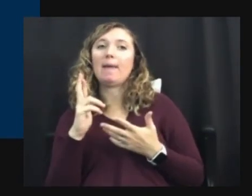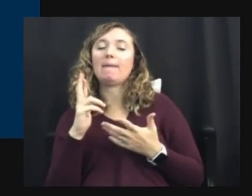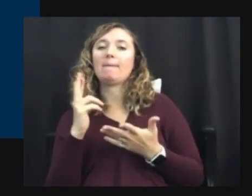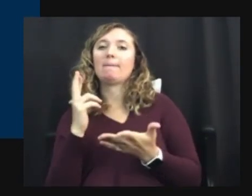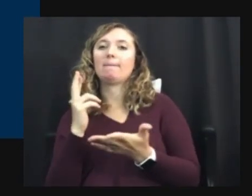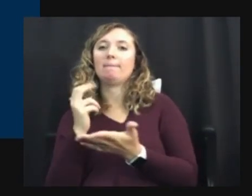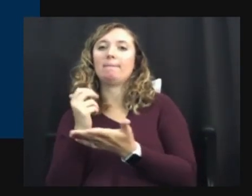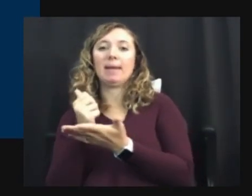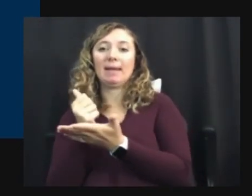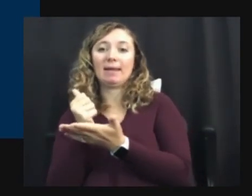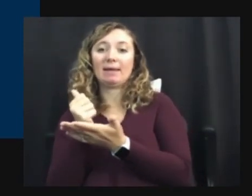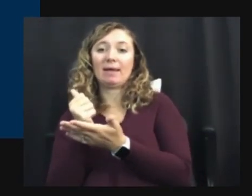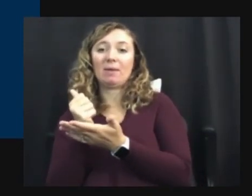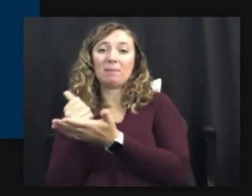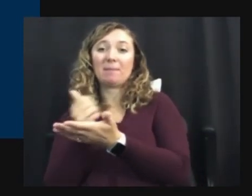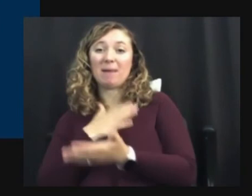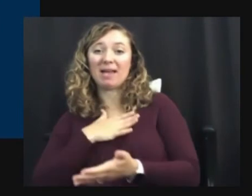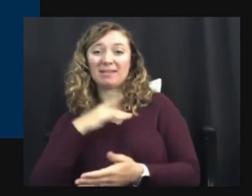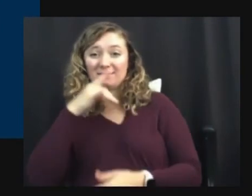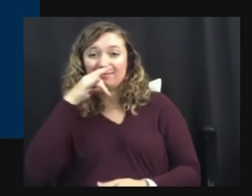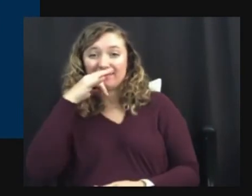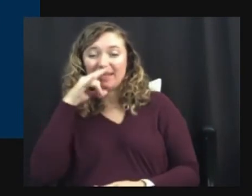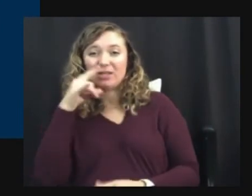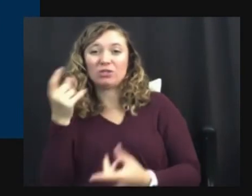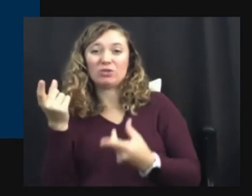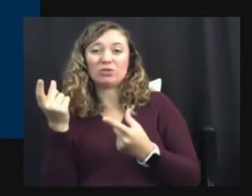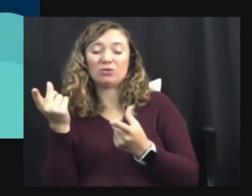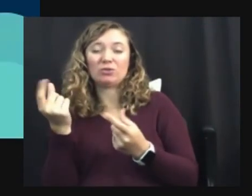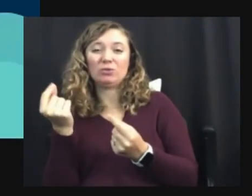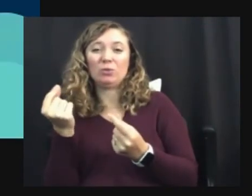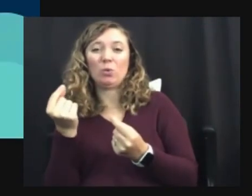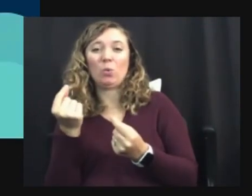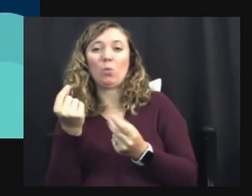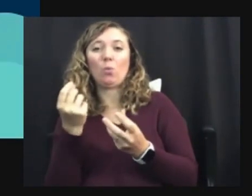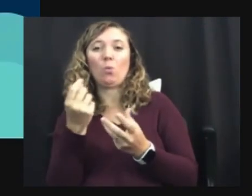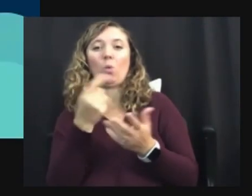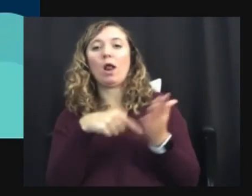others? And that for me is the distinguishing